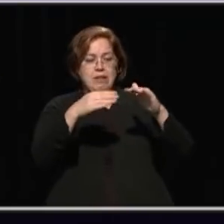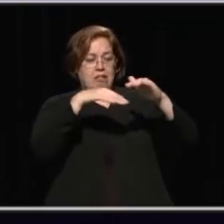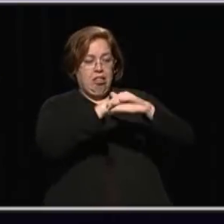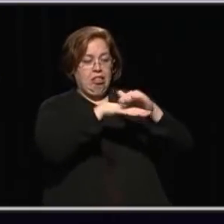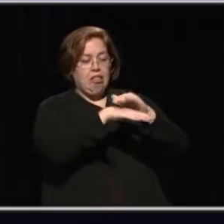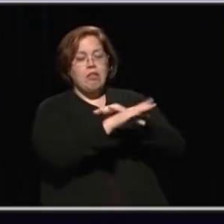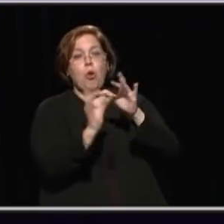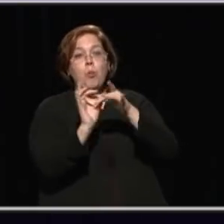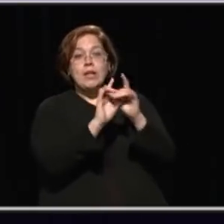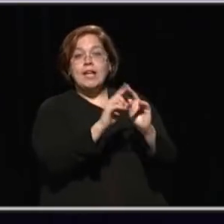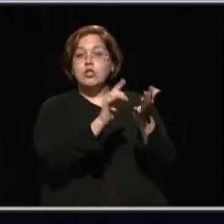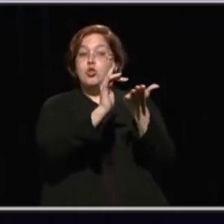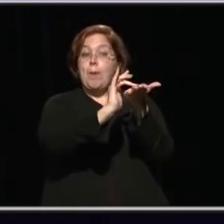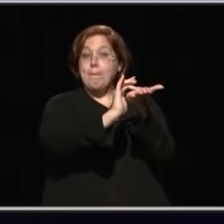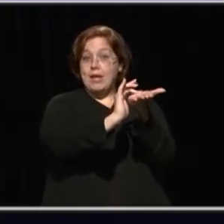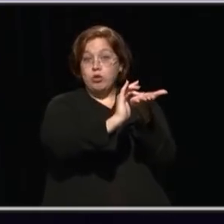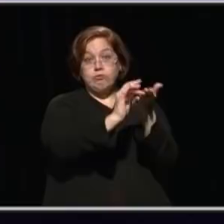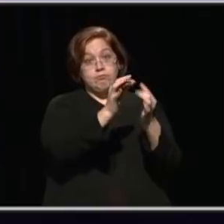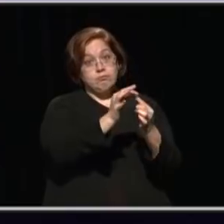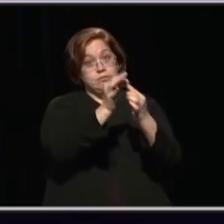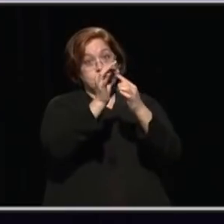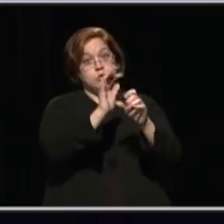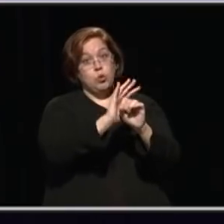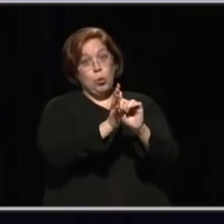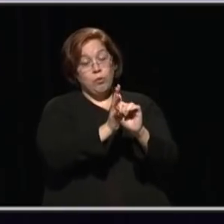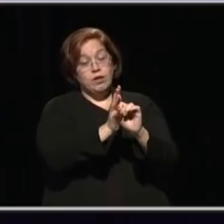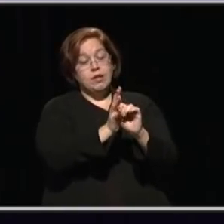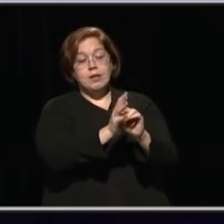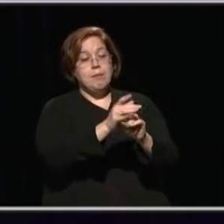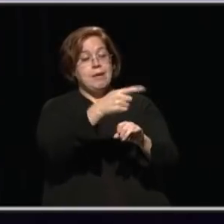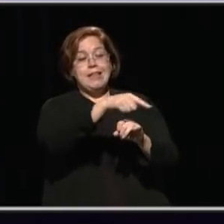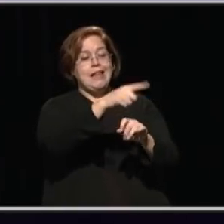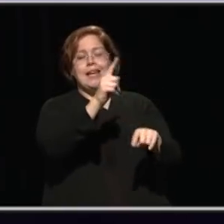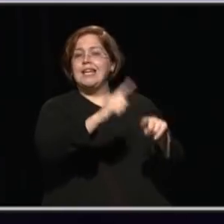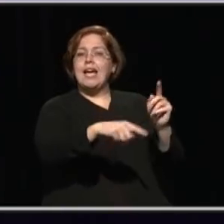related to medical, particularly COVID, but they cannot treat